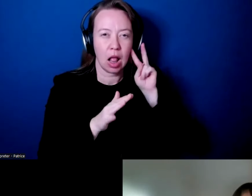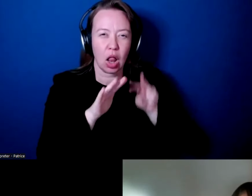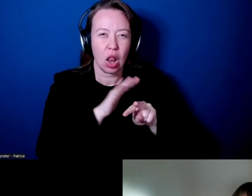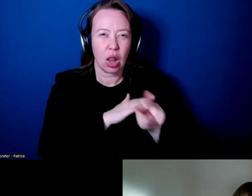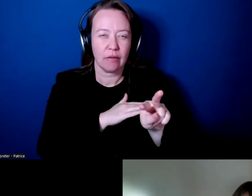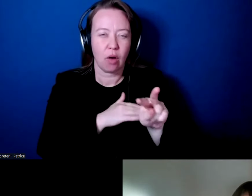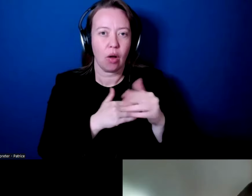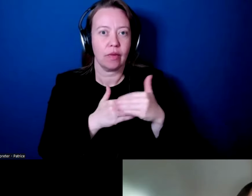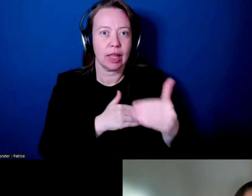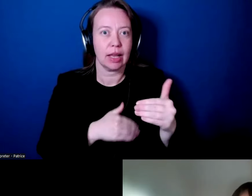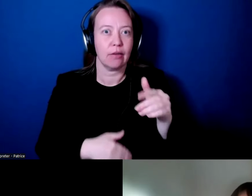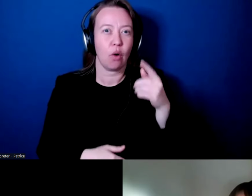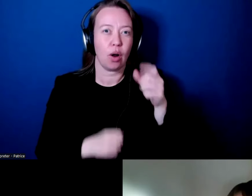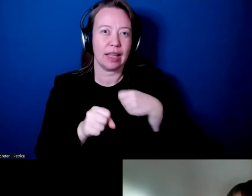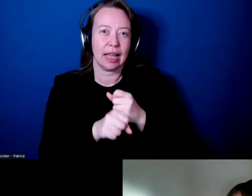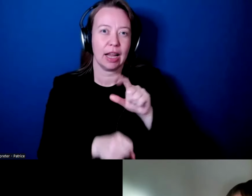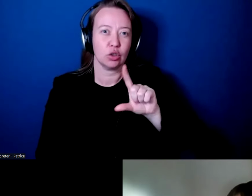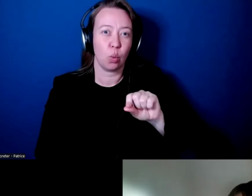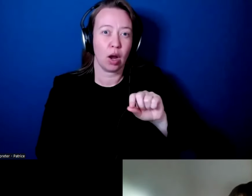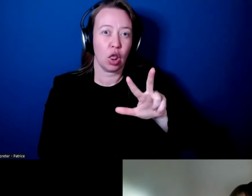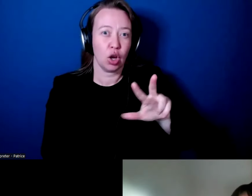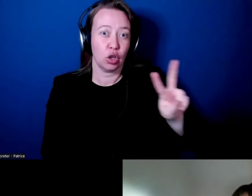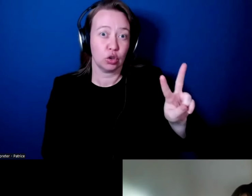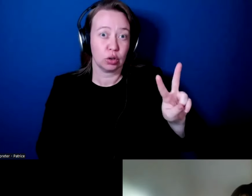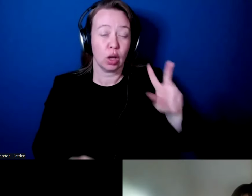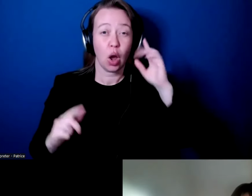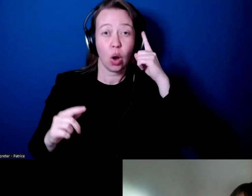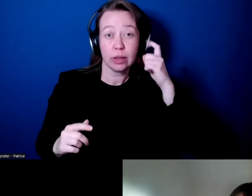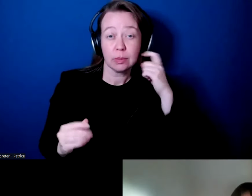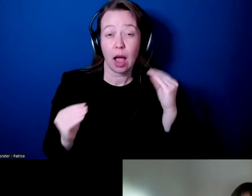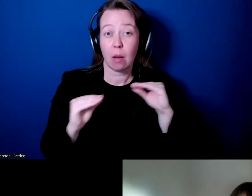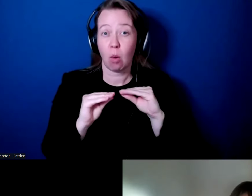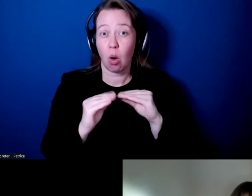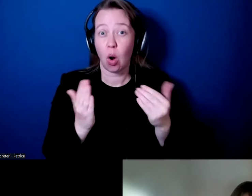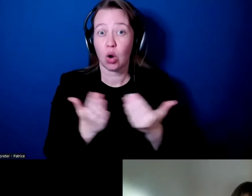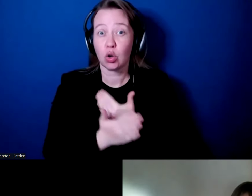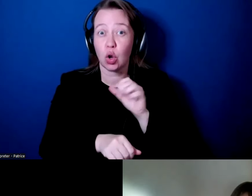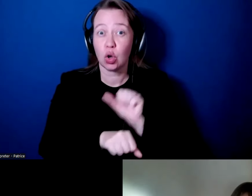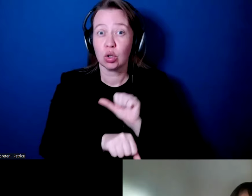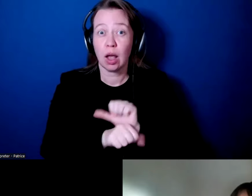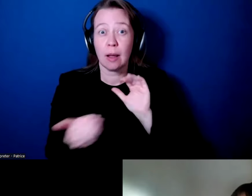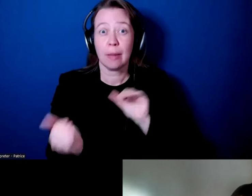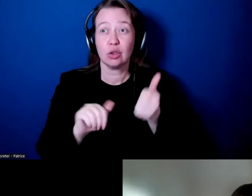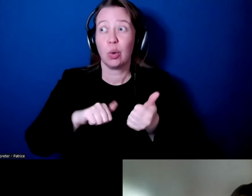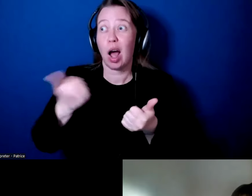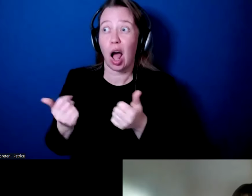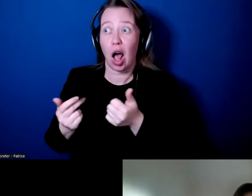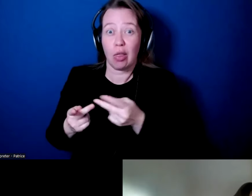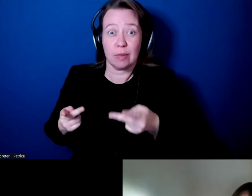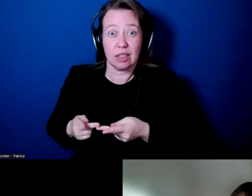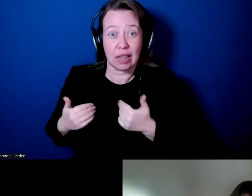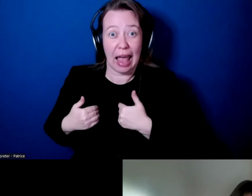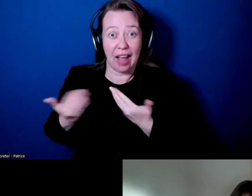decade, by 2032, we expect that there will be more new jobs in direct care than in any other occupation in this